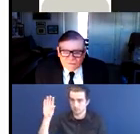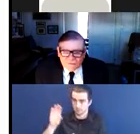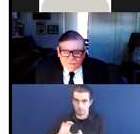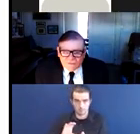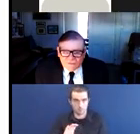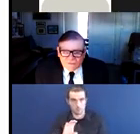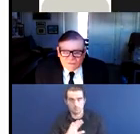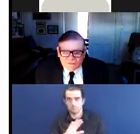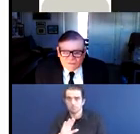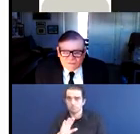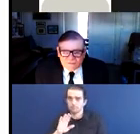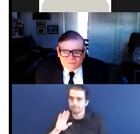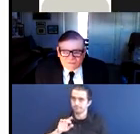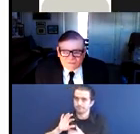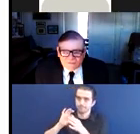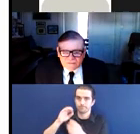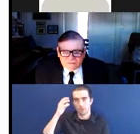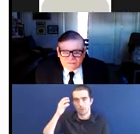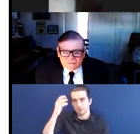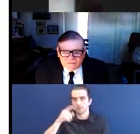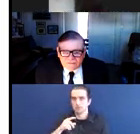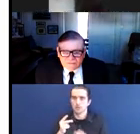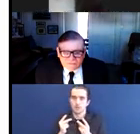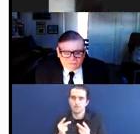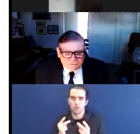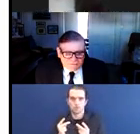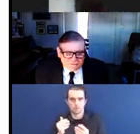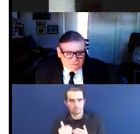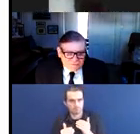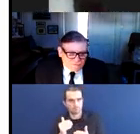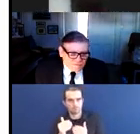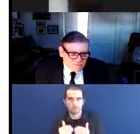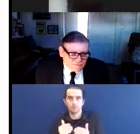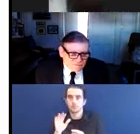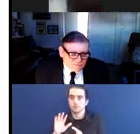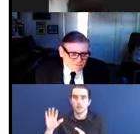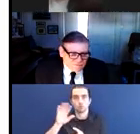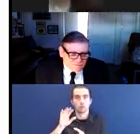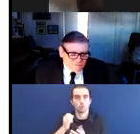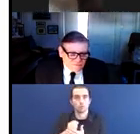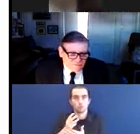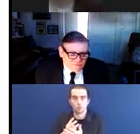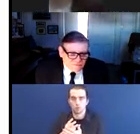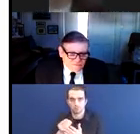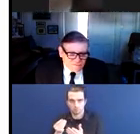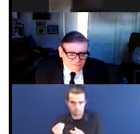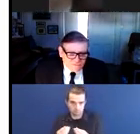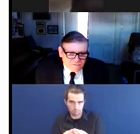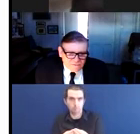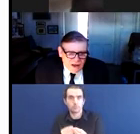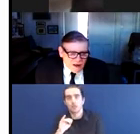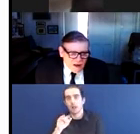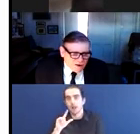ILO's Recommendation 202 on national floors of social protection. To learn more about the recommendation, as